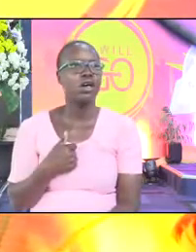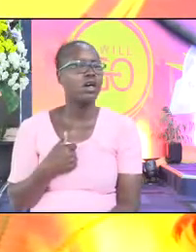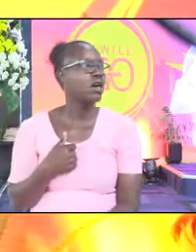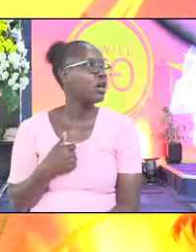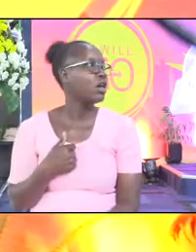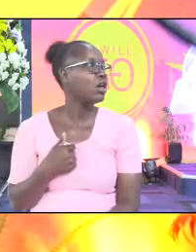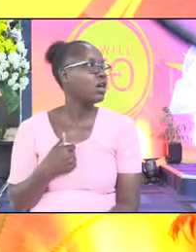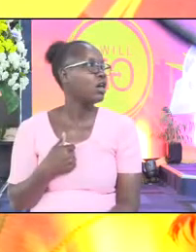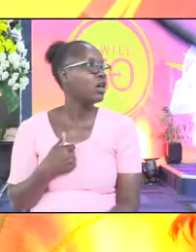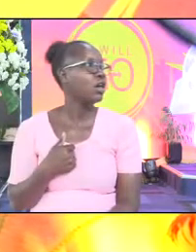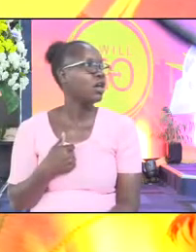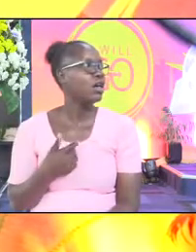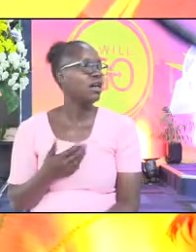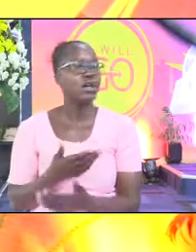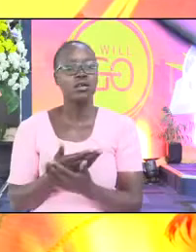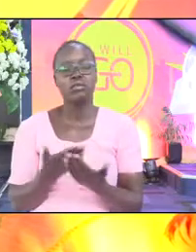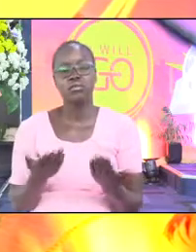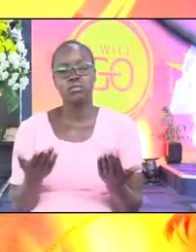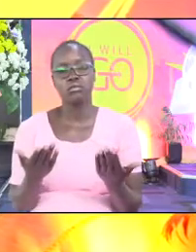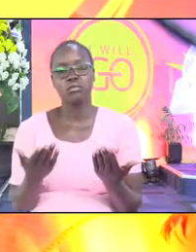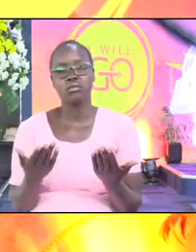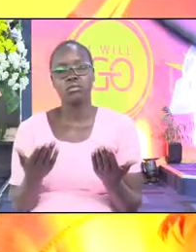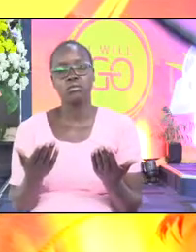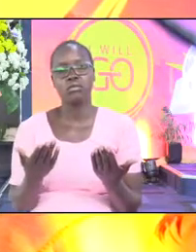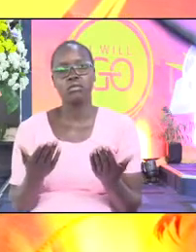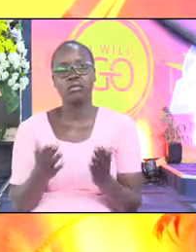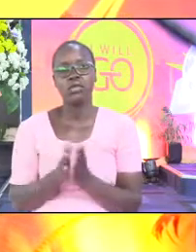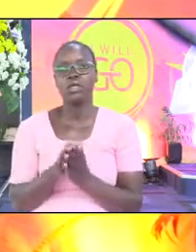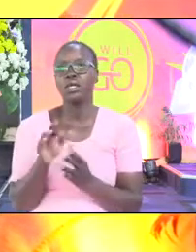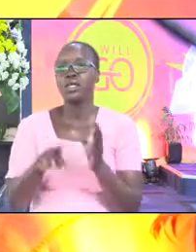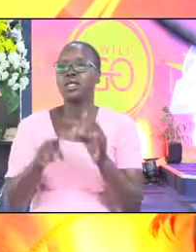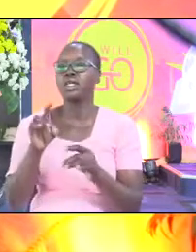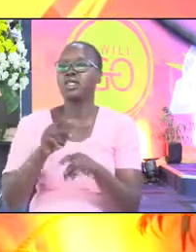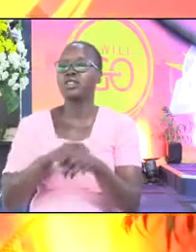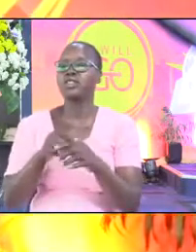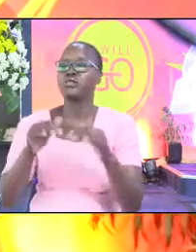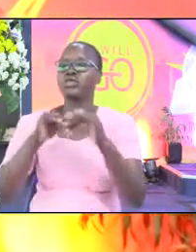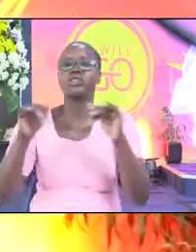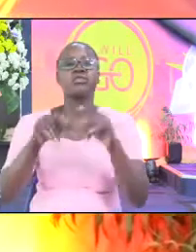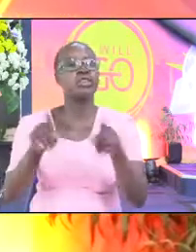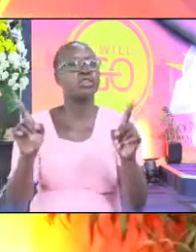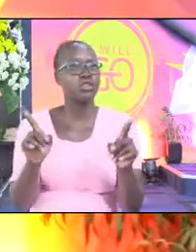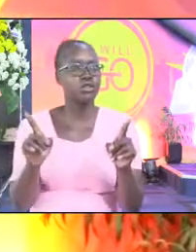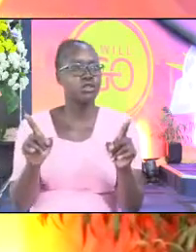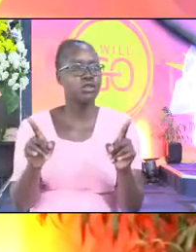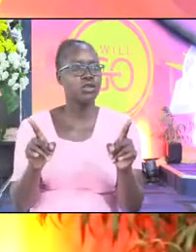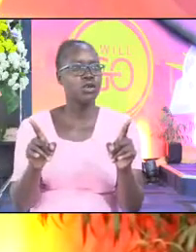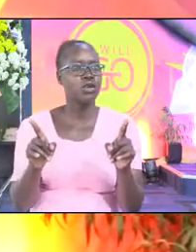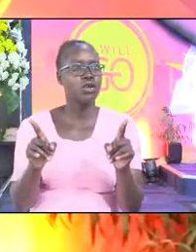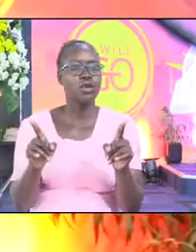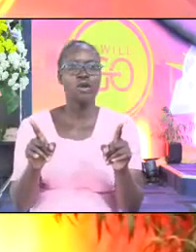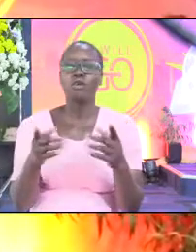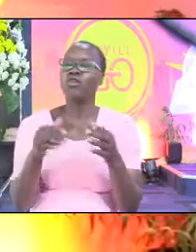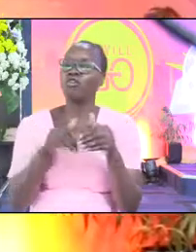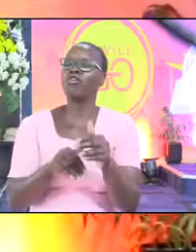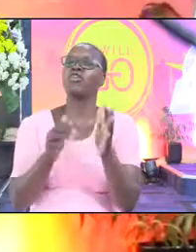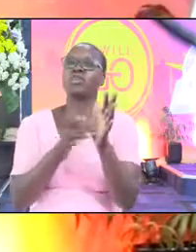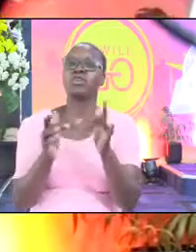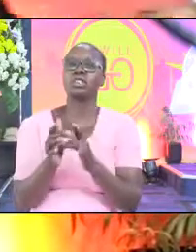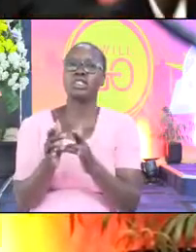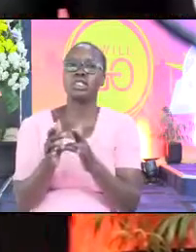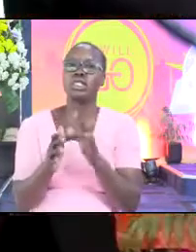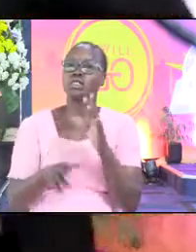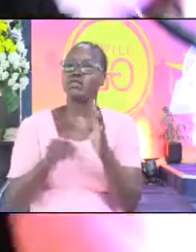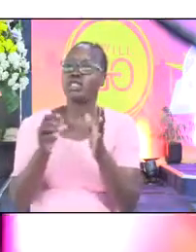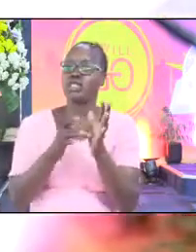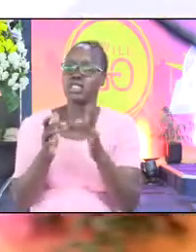Don't let the devil use election time to divide you. Vote for Jesus, and he